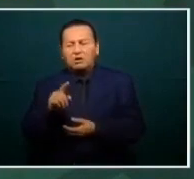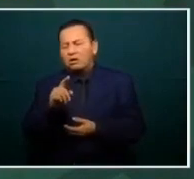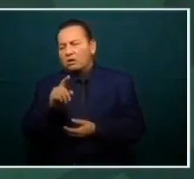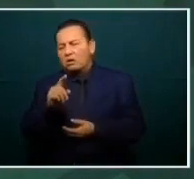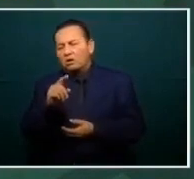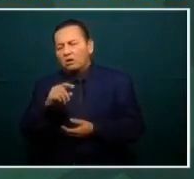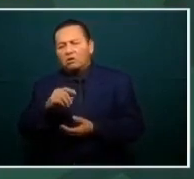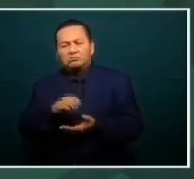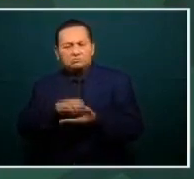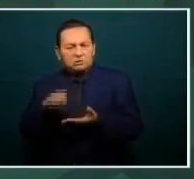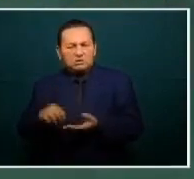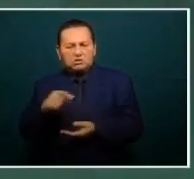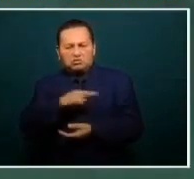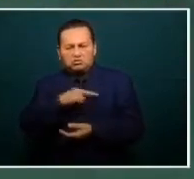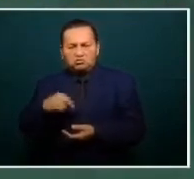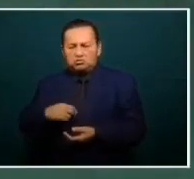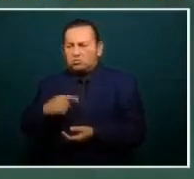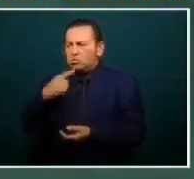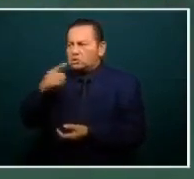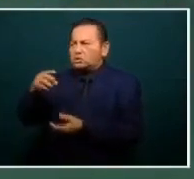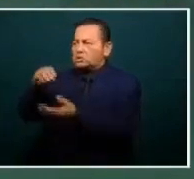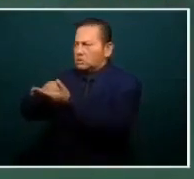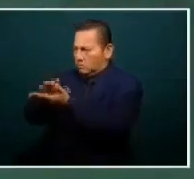We are not in a plan